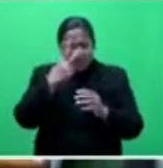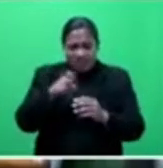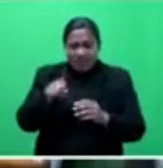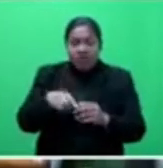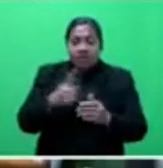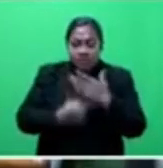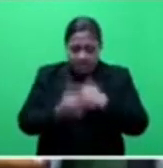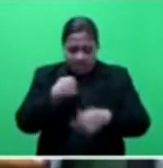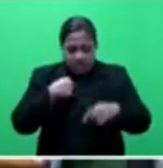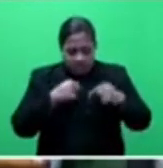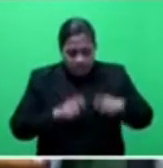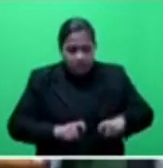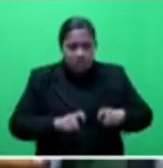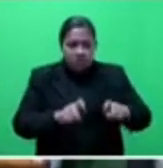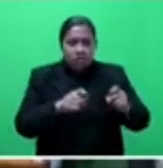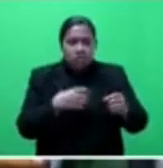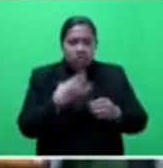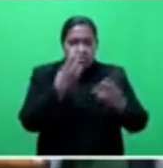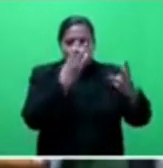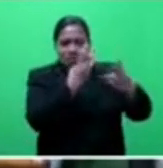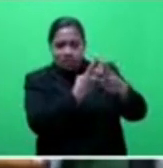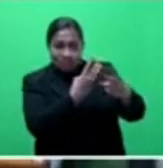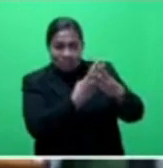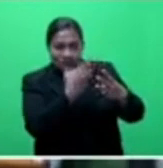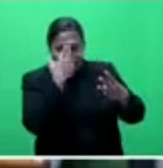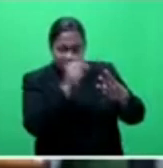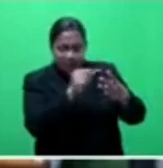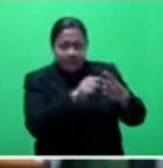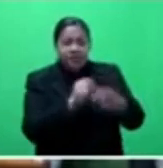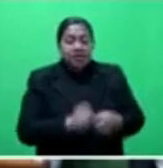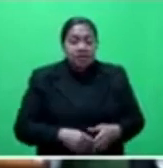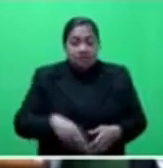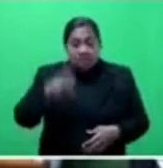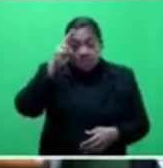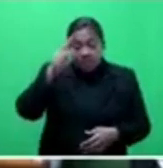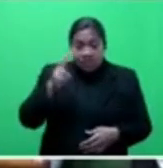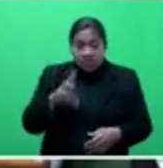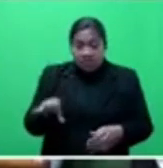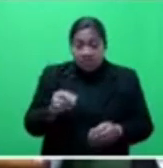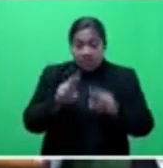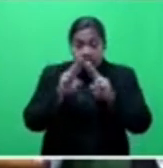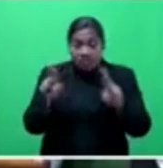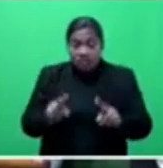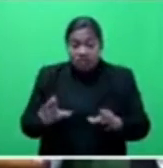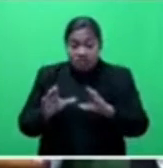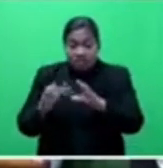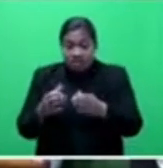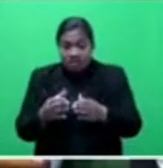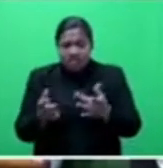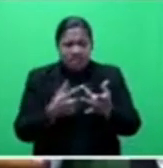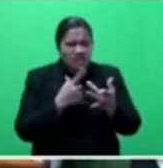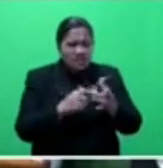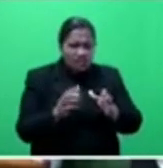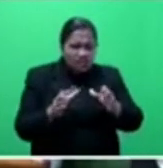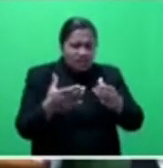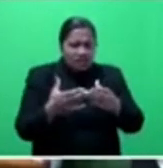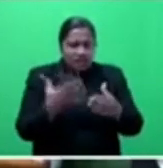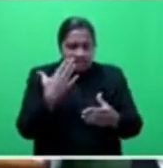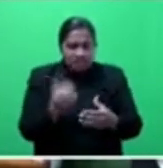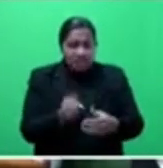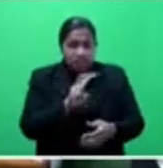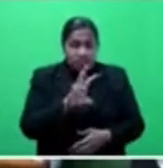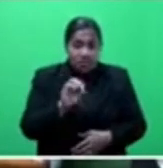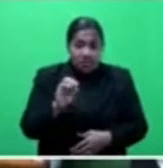elections then, apart from the Fiji First and National Federation Party, other parties that existed in 2006 were no